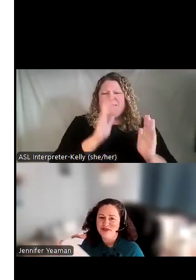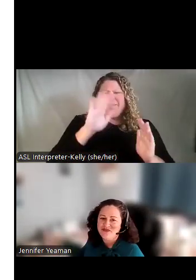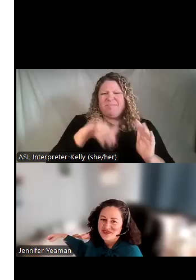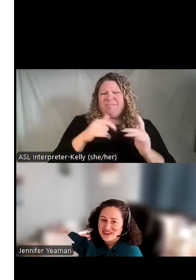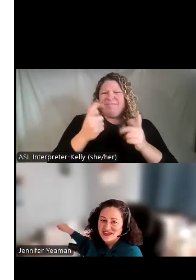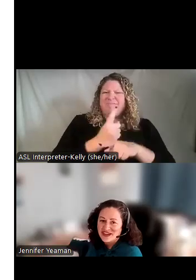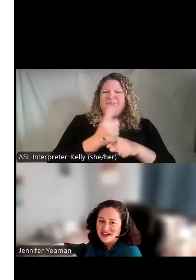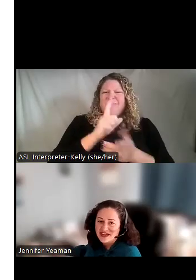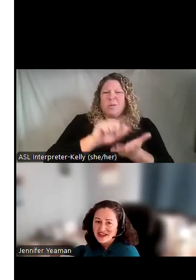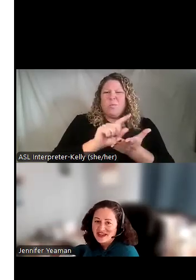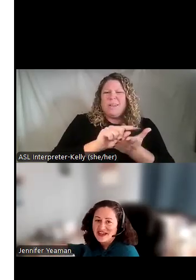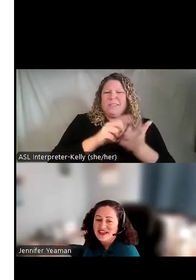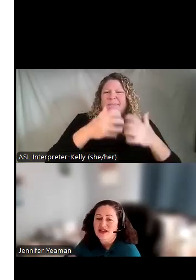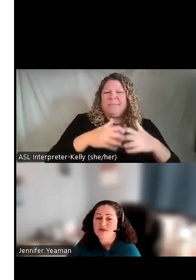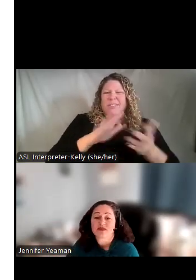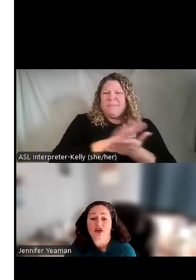printer paper.